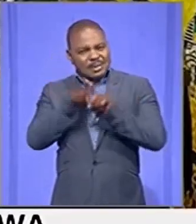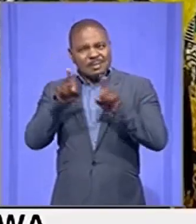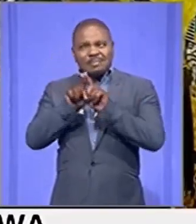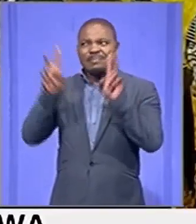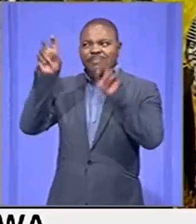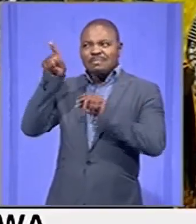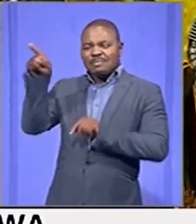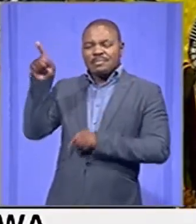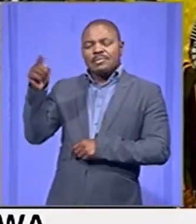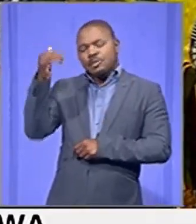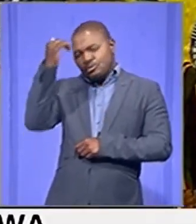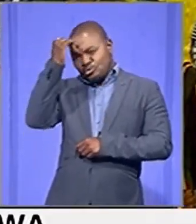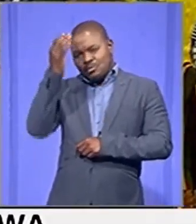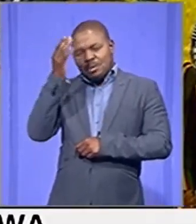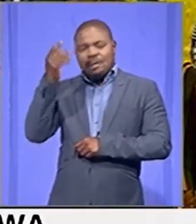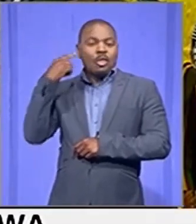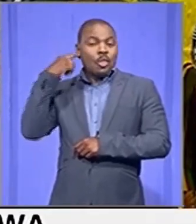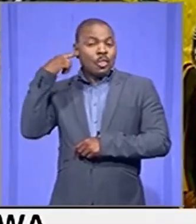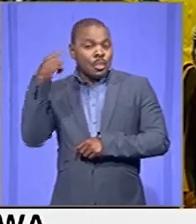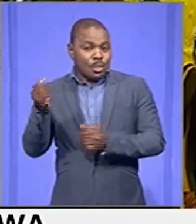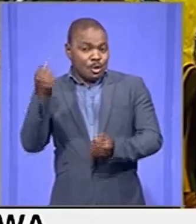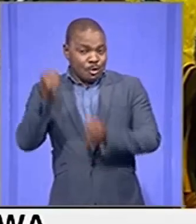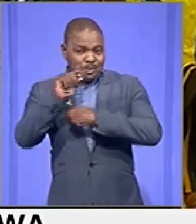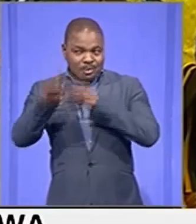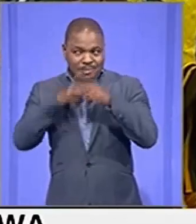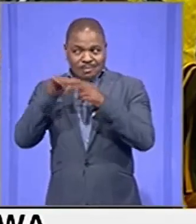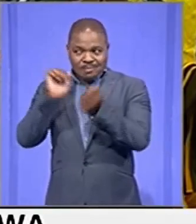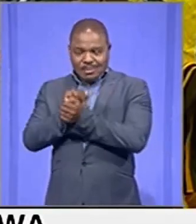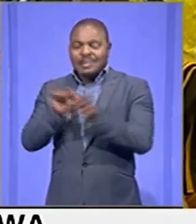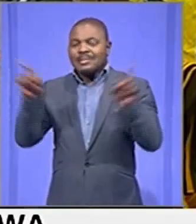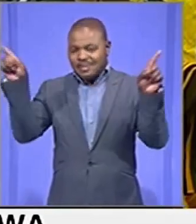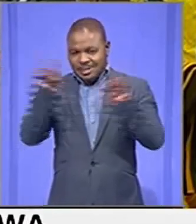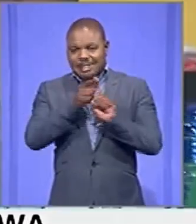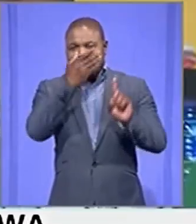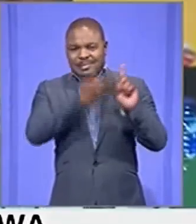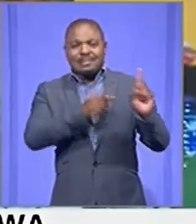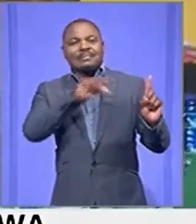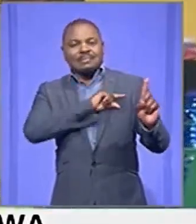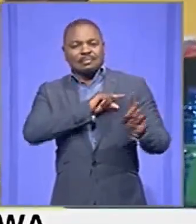contempt of court offence that led to the imprisonment of former President Jacob Zuma.